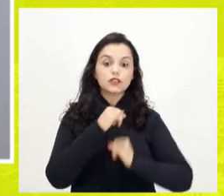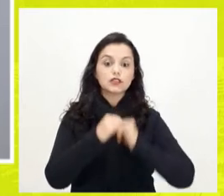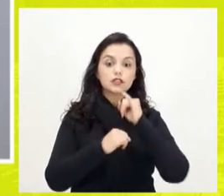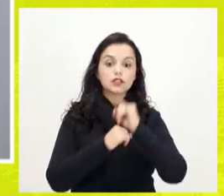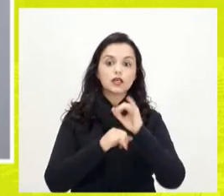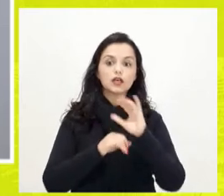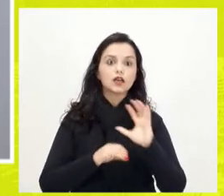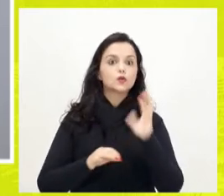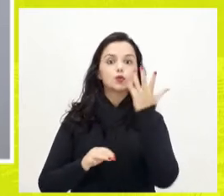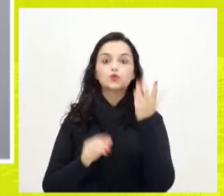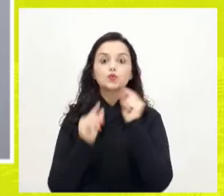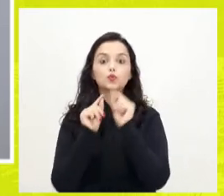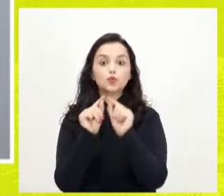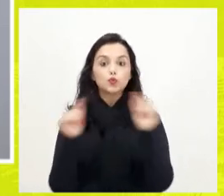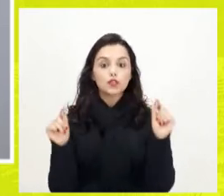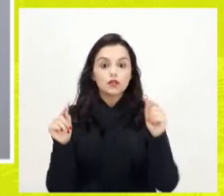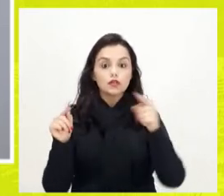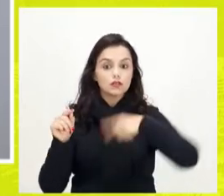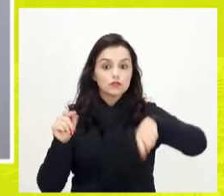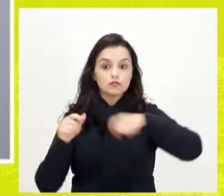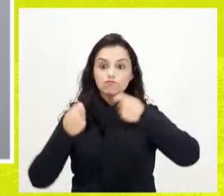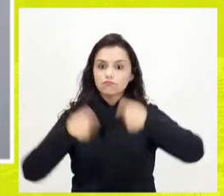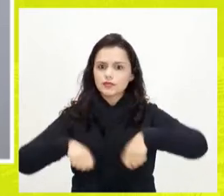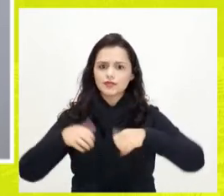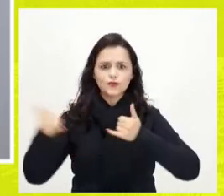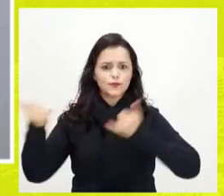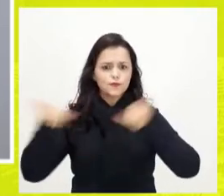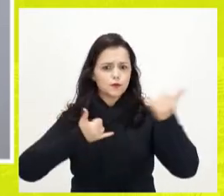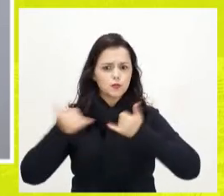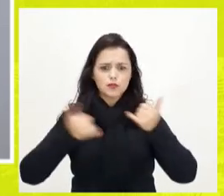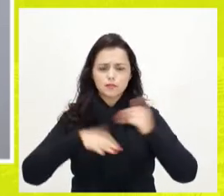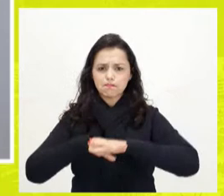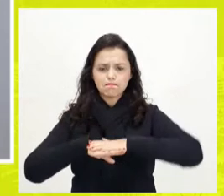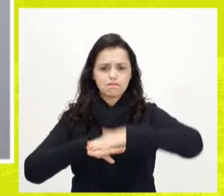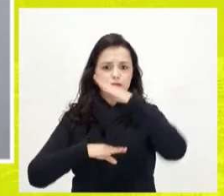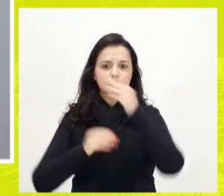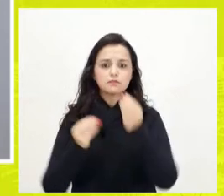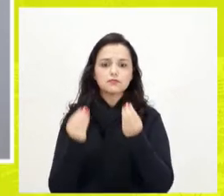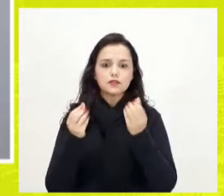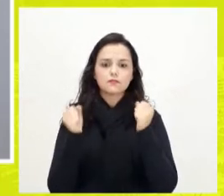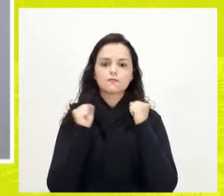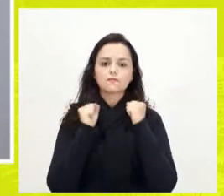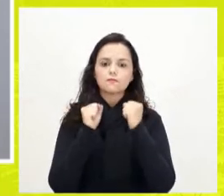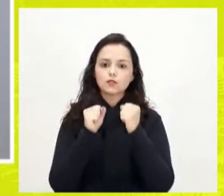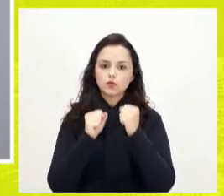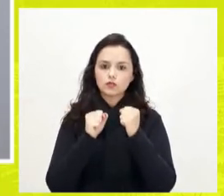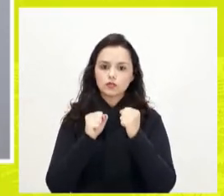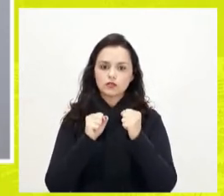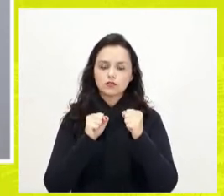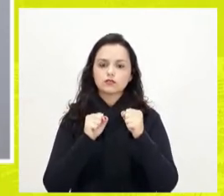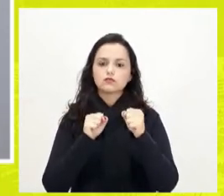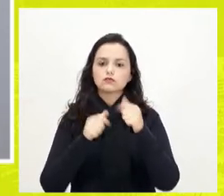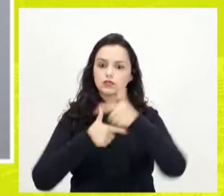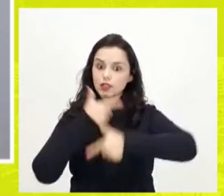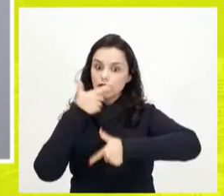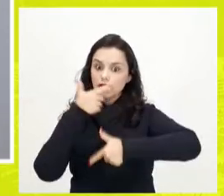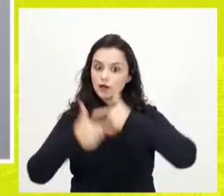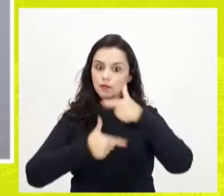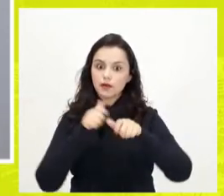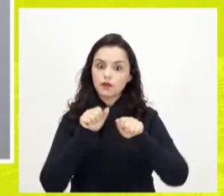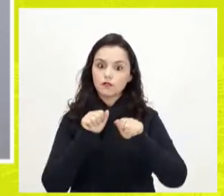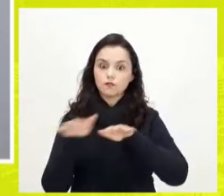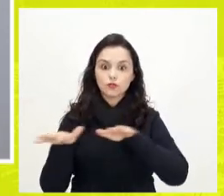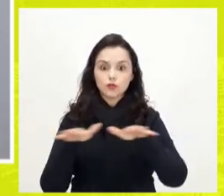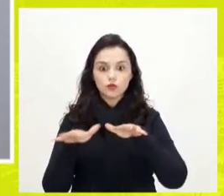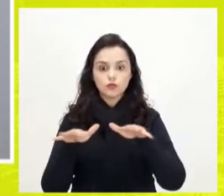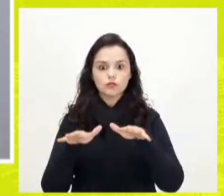space we need to bring more information to that as lara mentioned very wisely